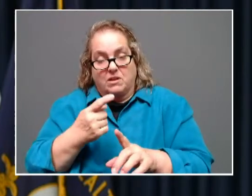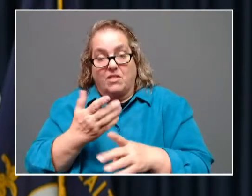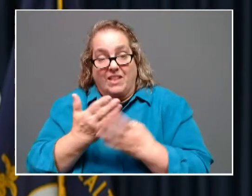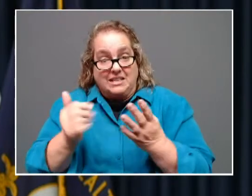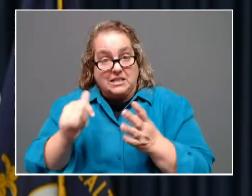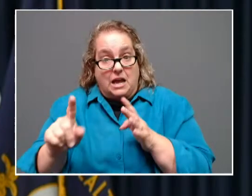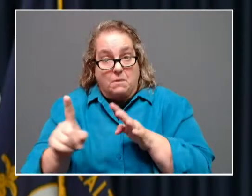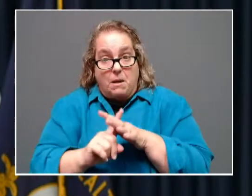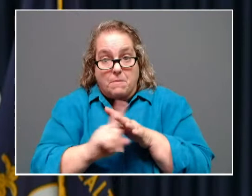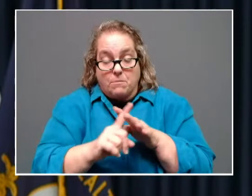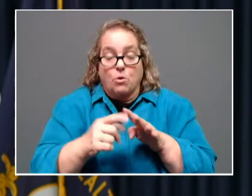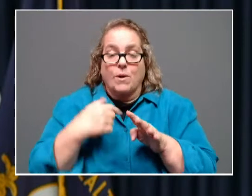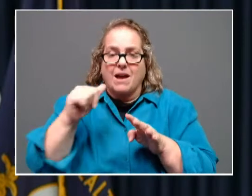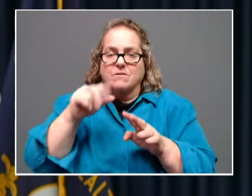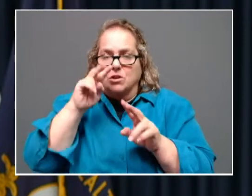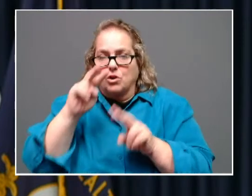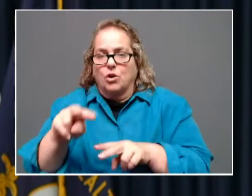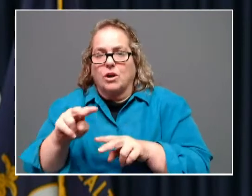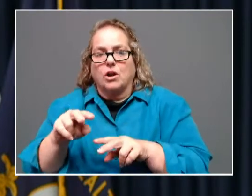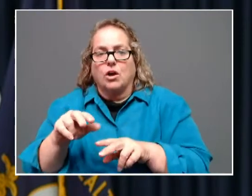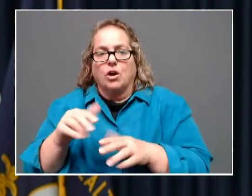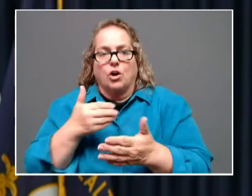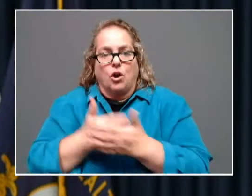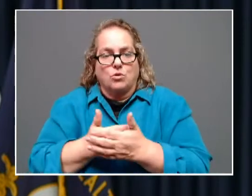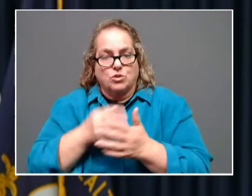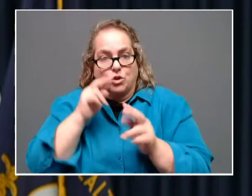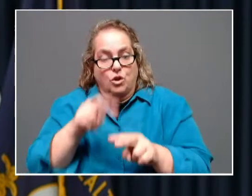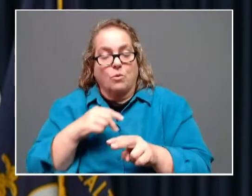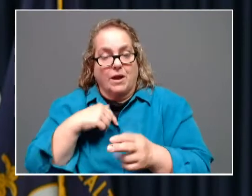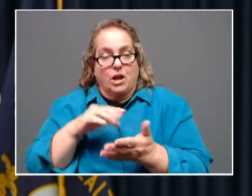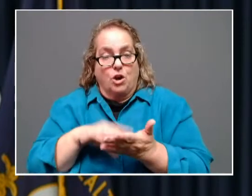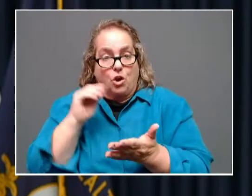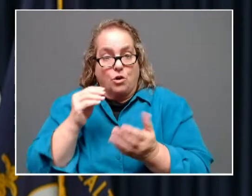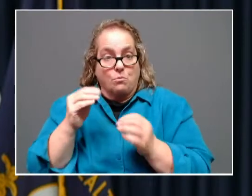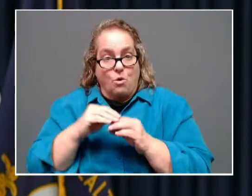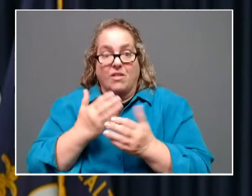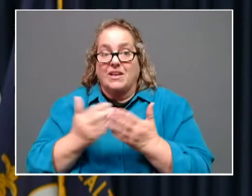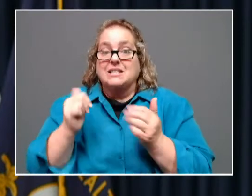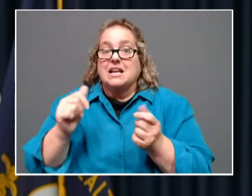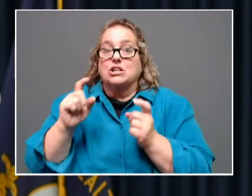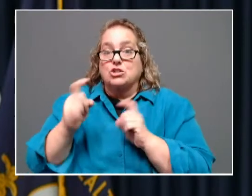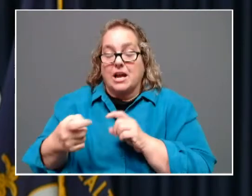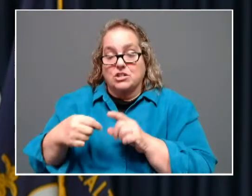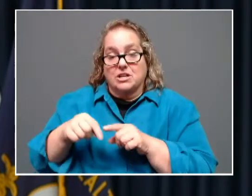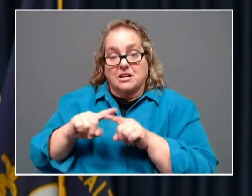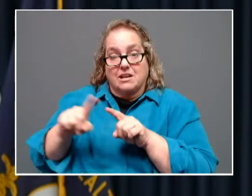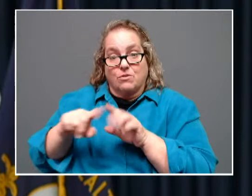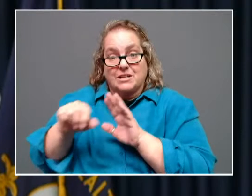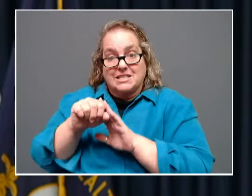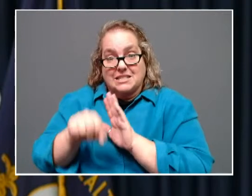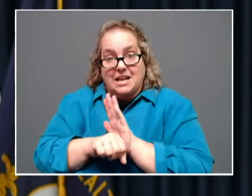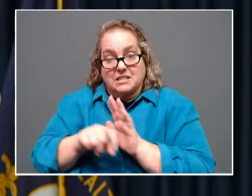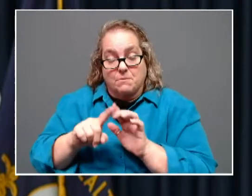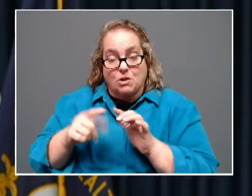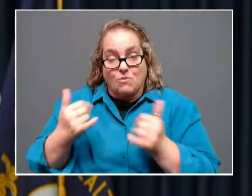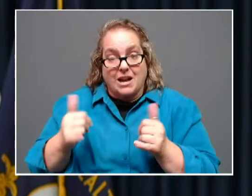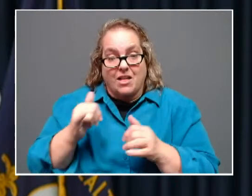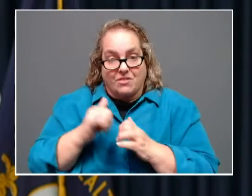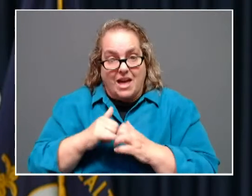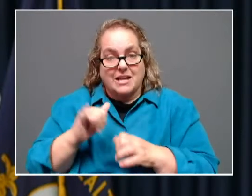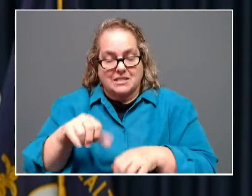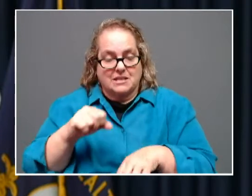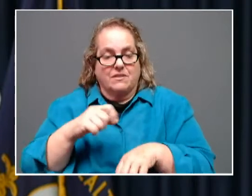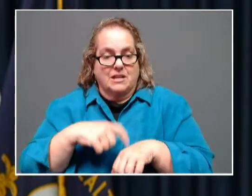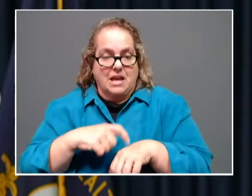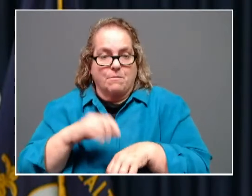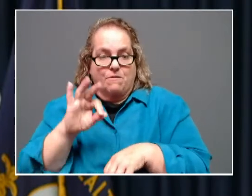closer look at, and we could learn more. Things could change in other states, but right now that's the overall time frame that we're looking